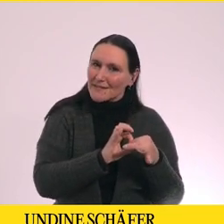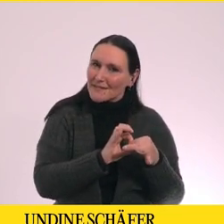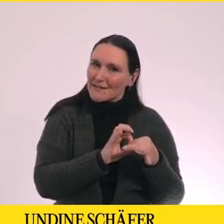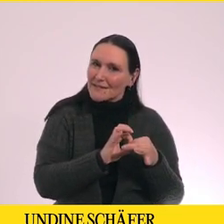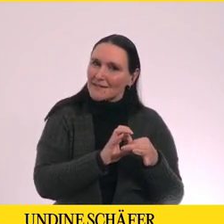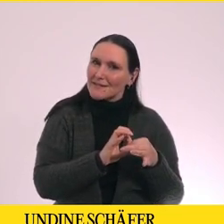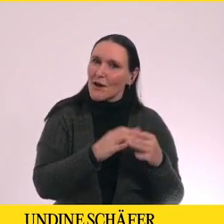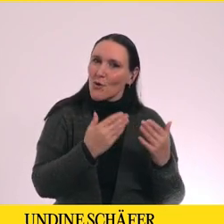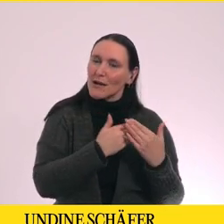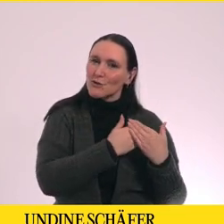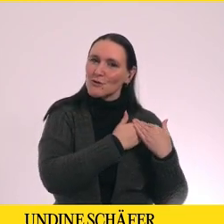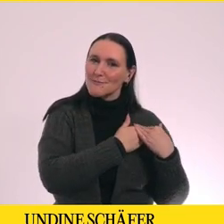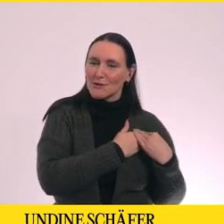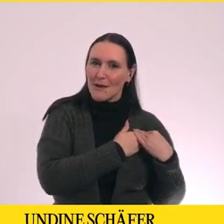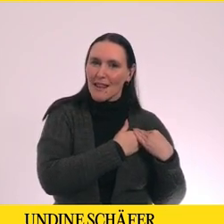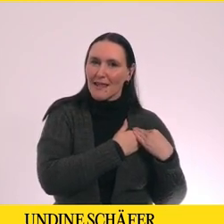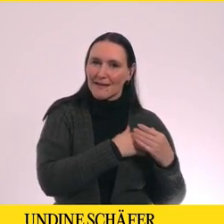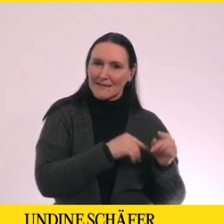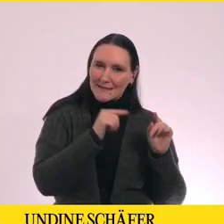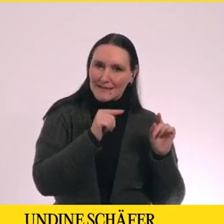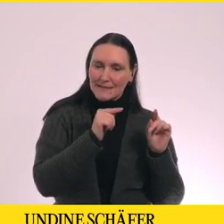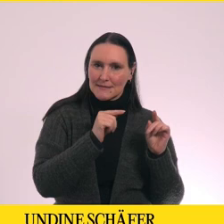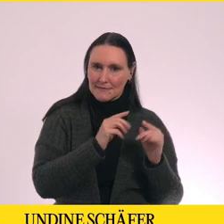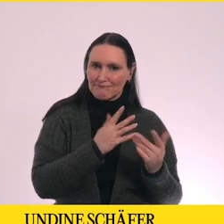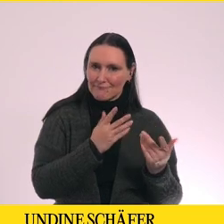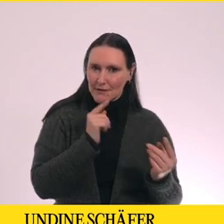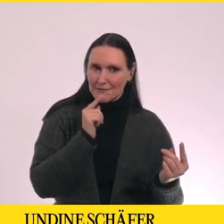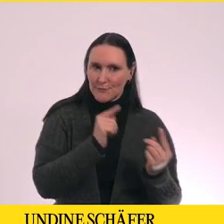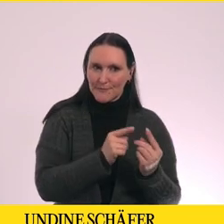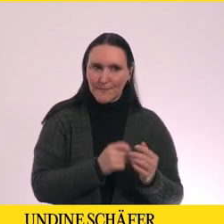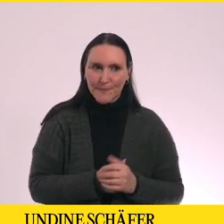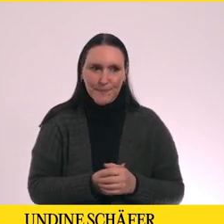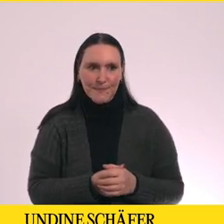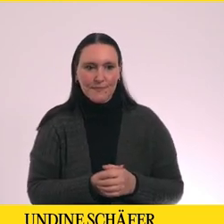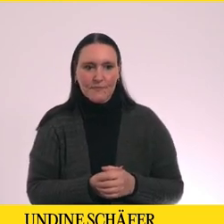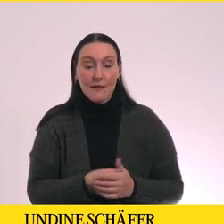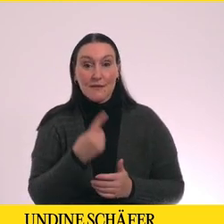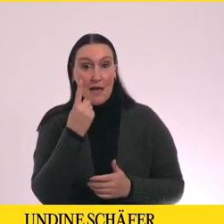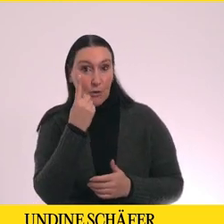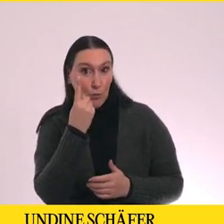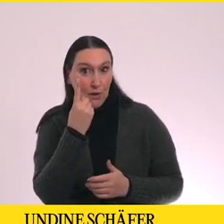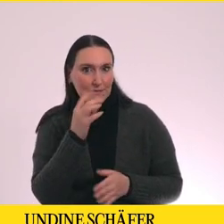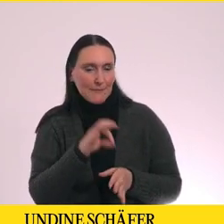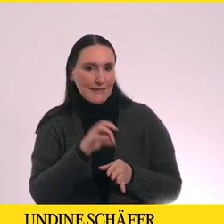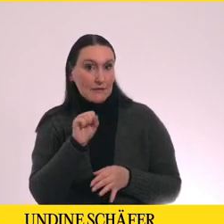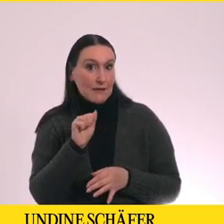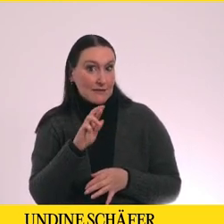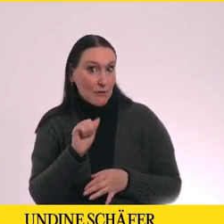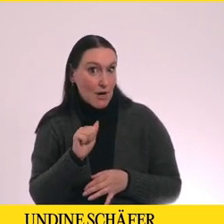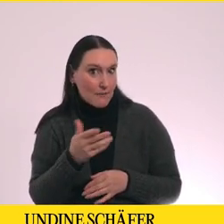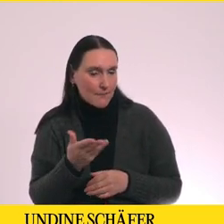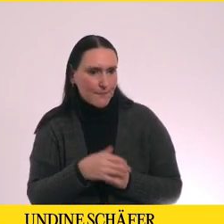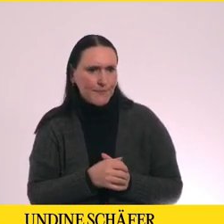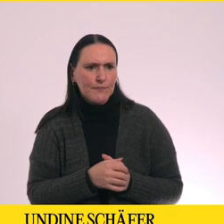there is a tension. Yes, Sarah. Thank you. Sarah, yeah, we've got 1 minute, Sarah. So. But it's